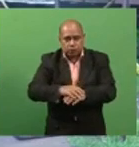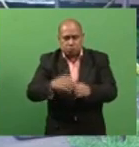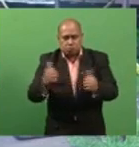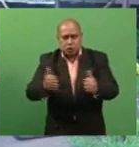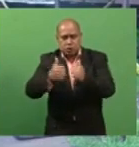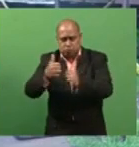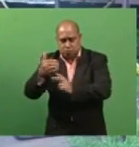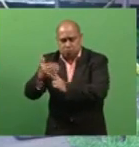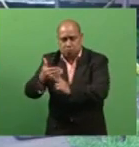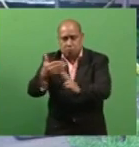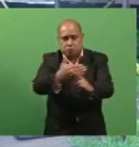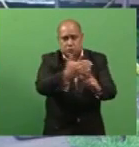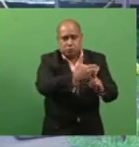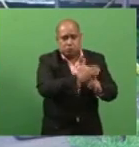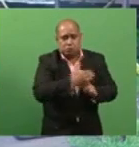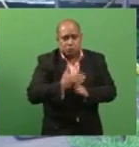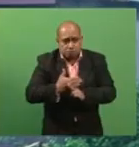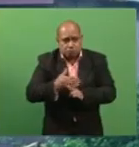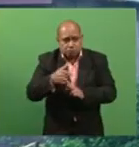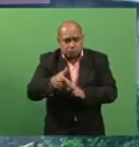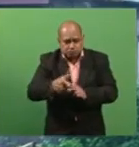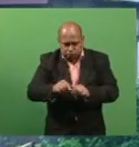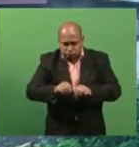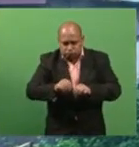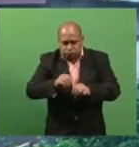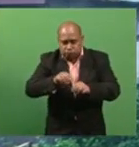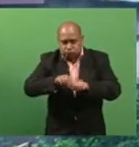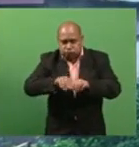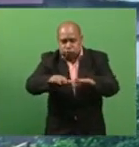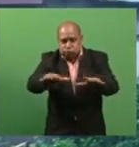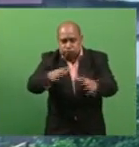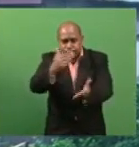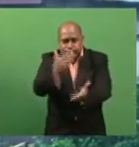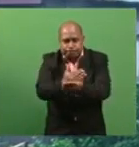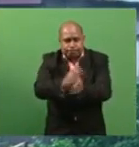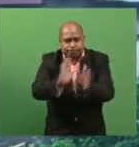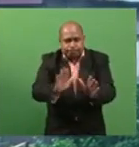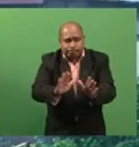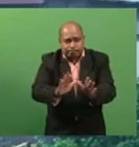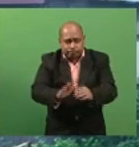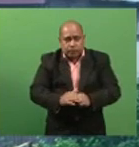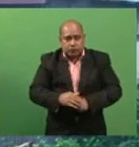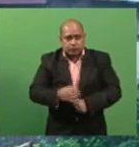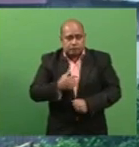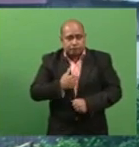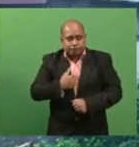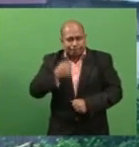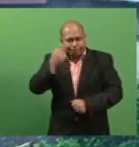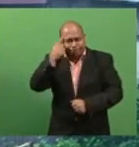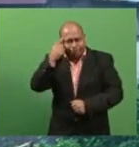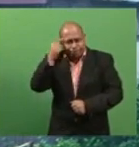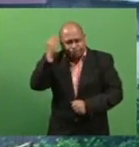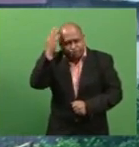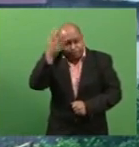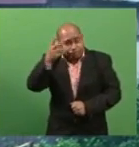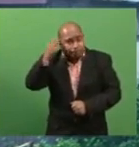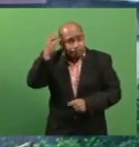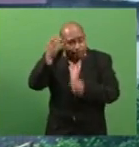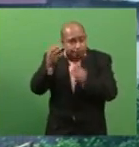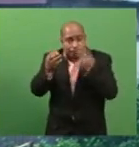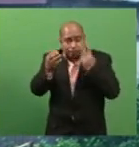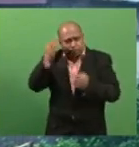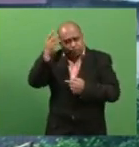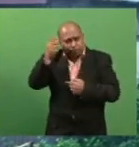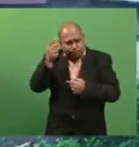to curb the spread of the virus. I think it's good that the other officers are coming to look after